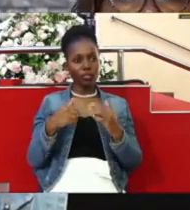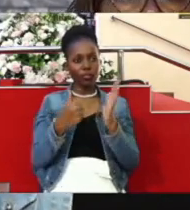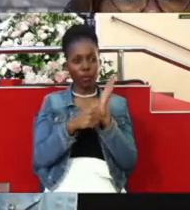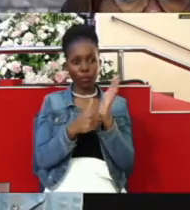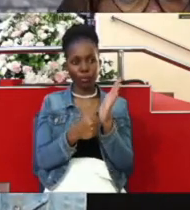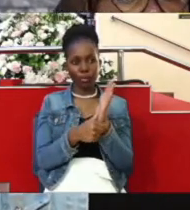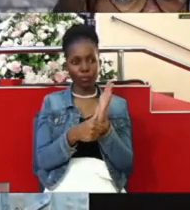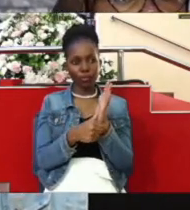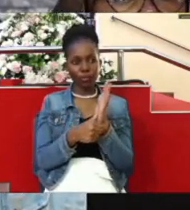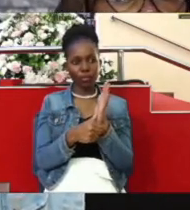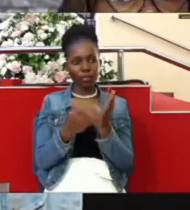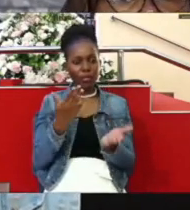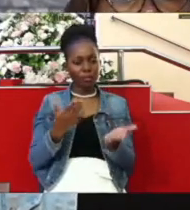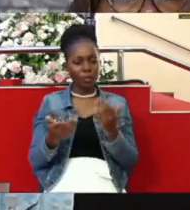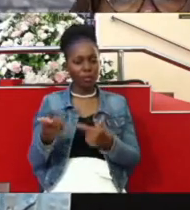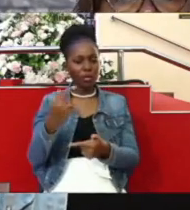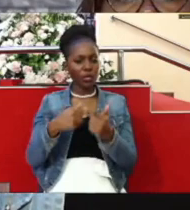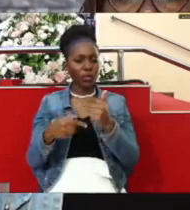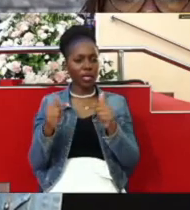You came here, you are not born again.